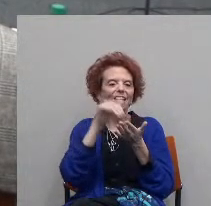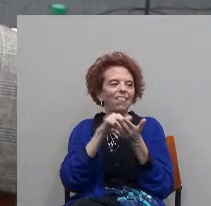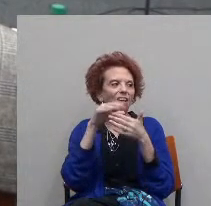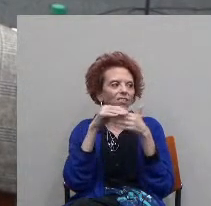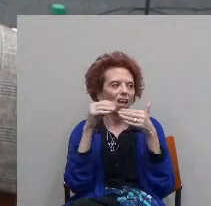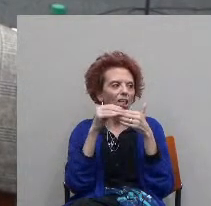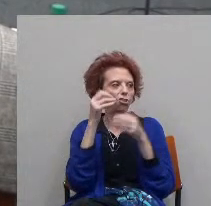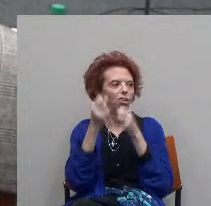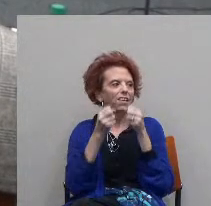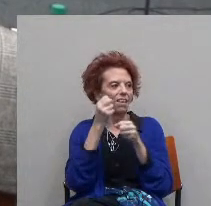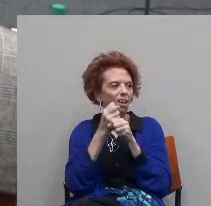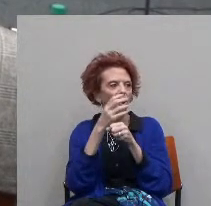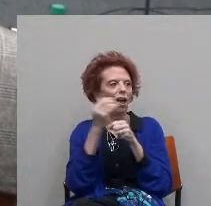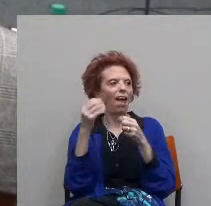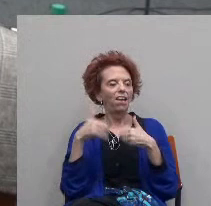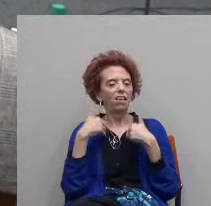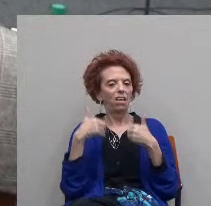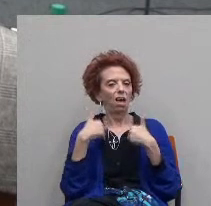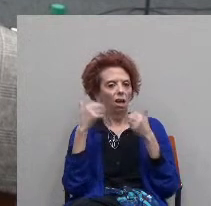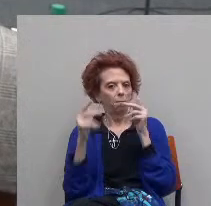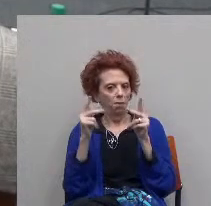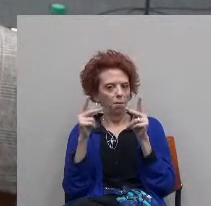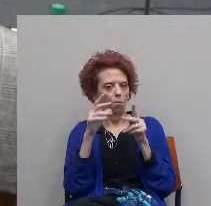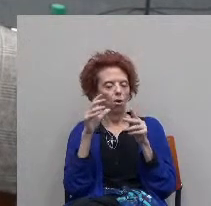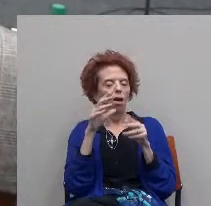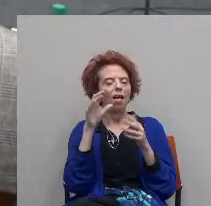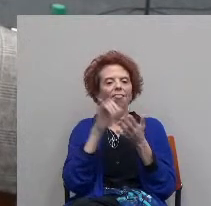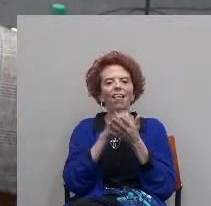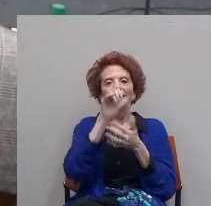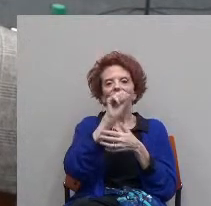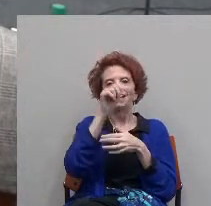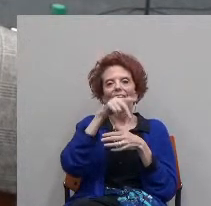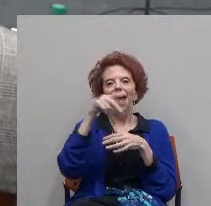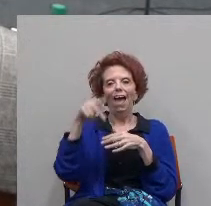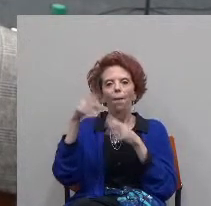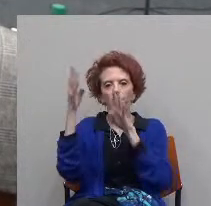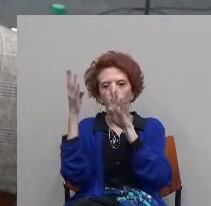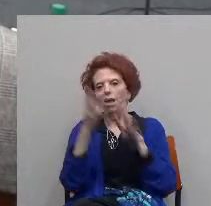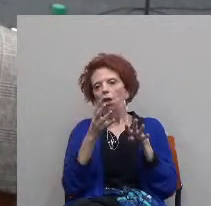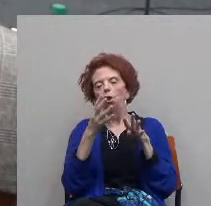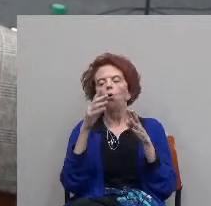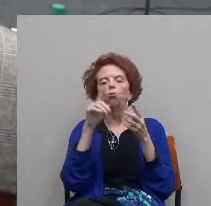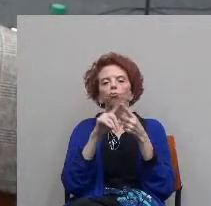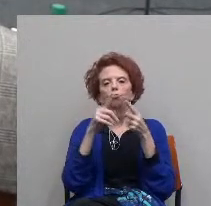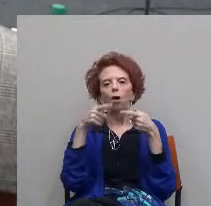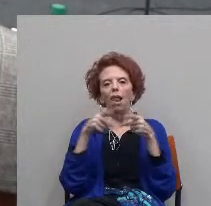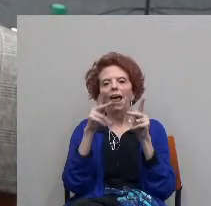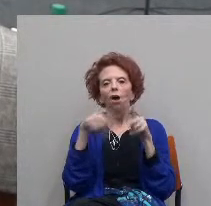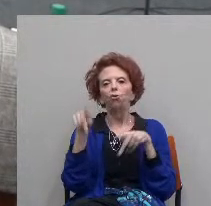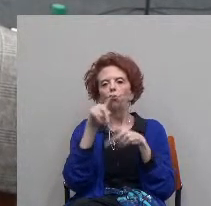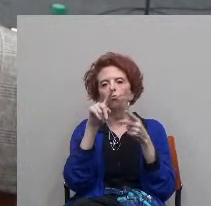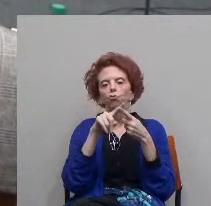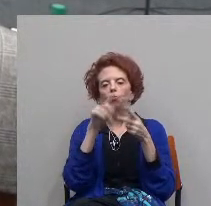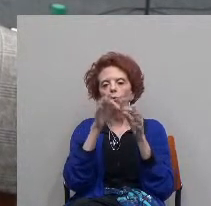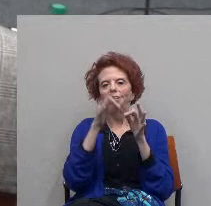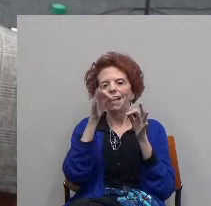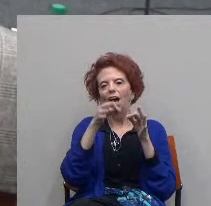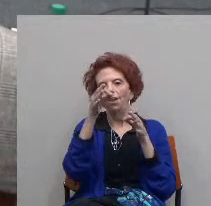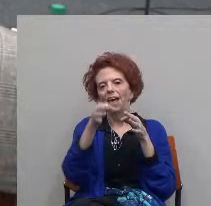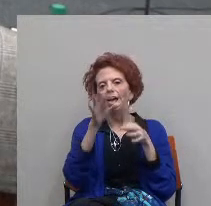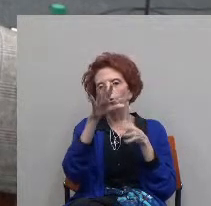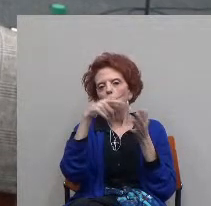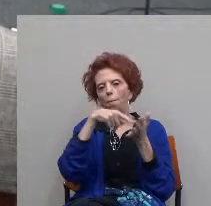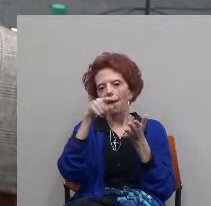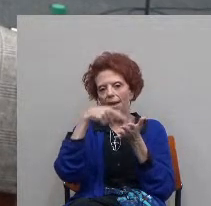a year and are also young people. And so it's an app that you download that allows you to delay